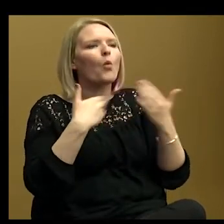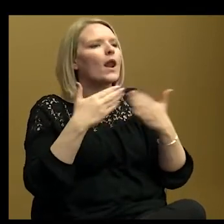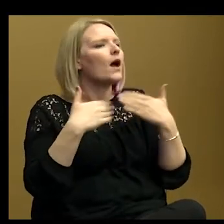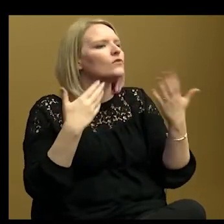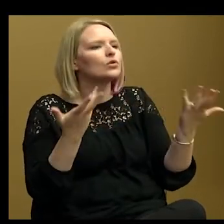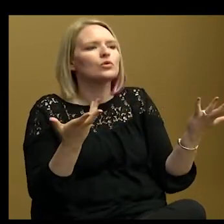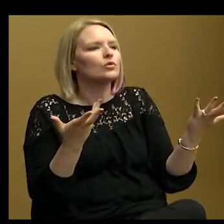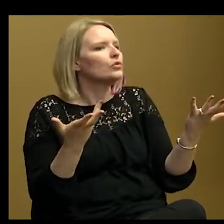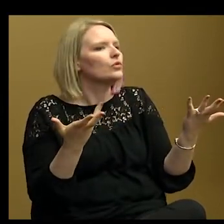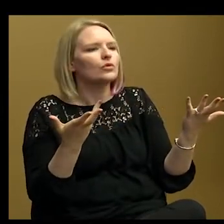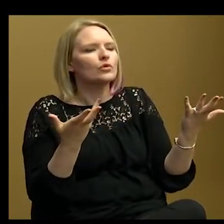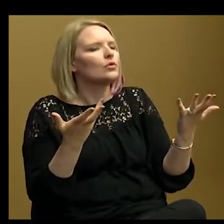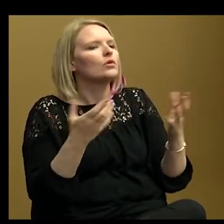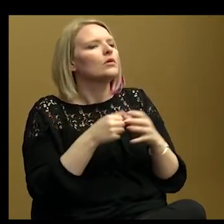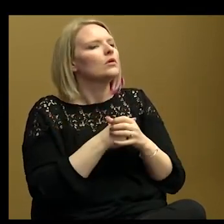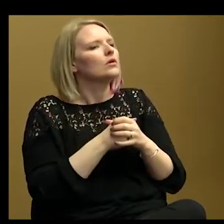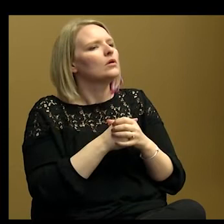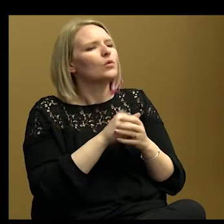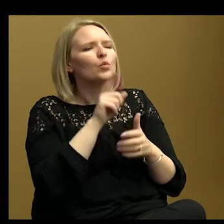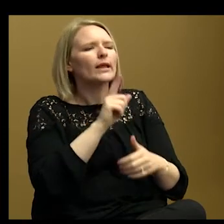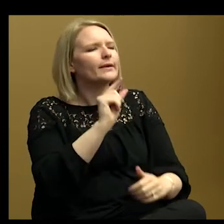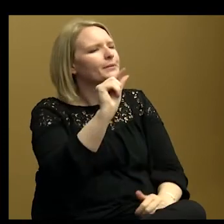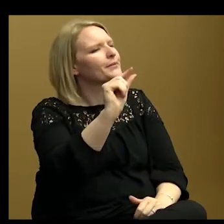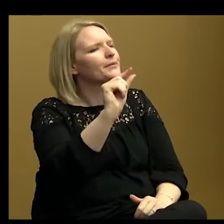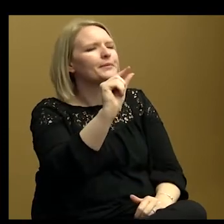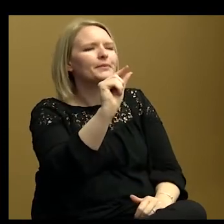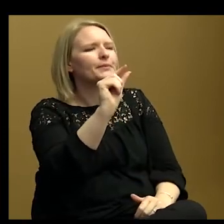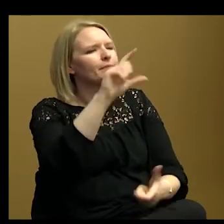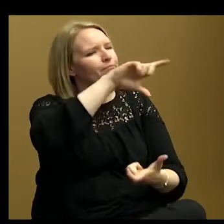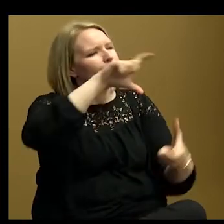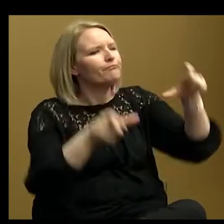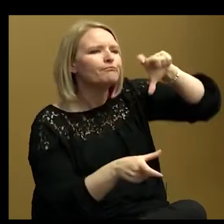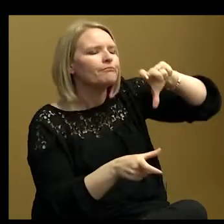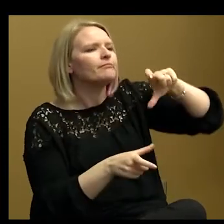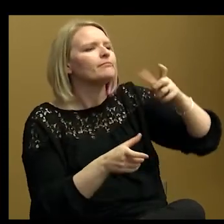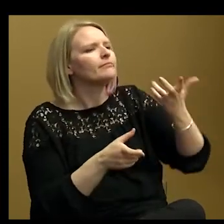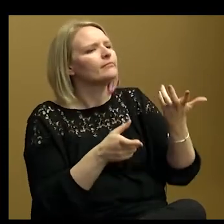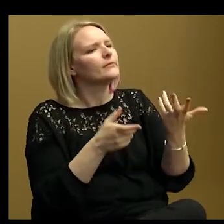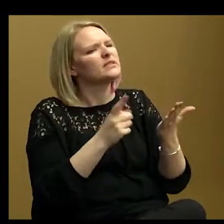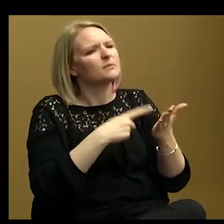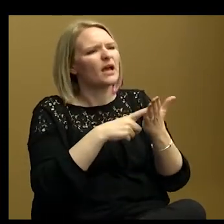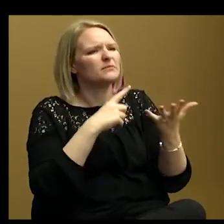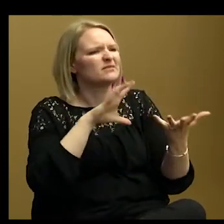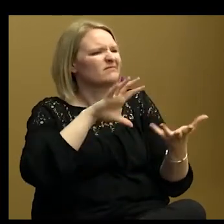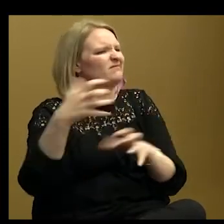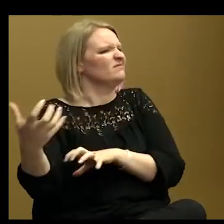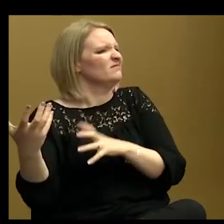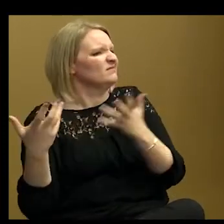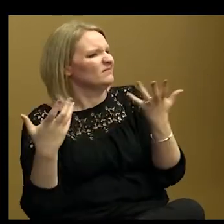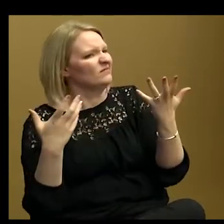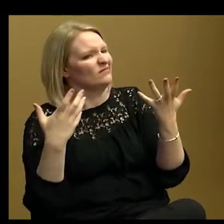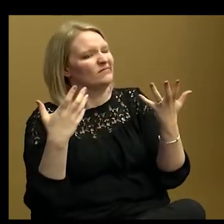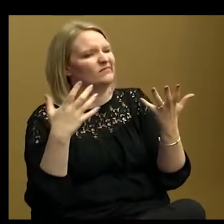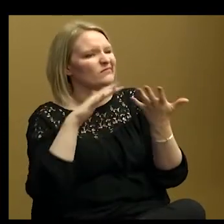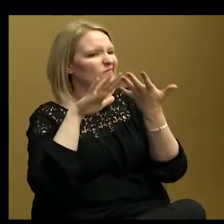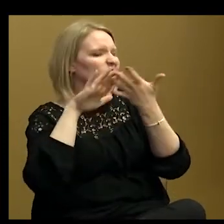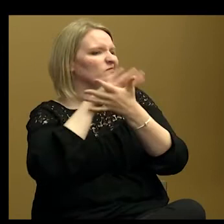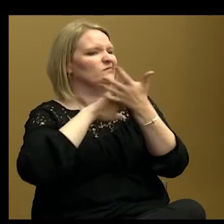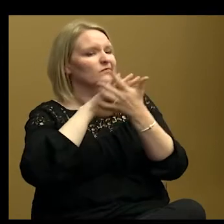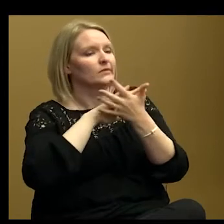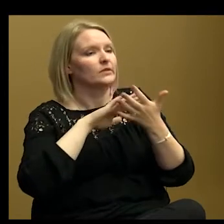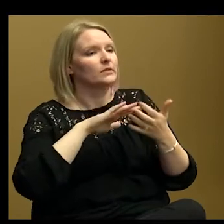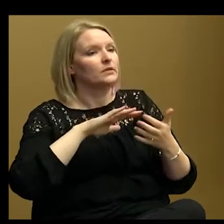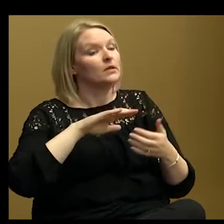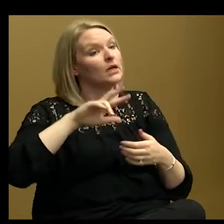them, very little, or it's very distorted. Then secondary, it's